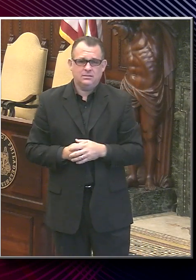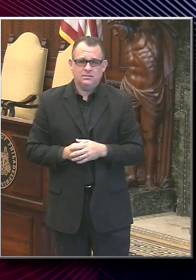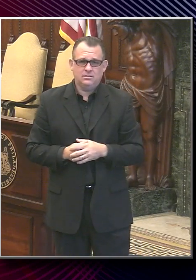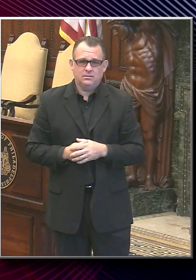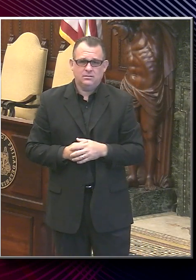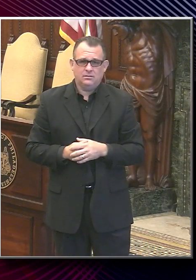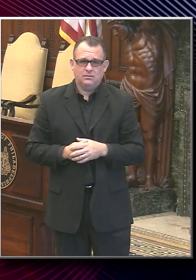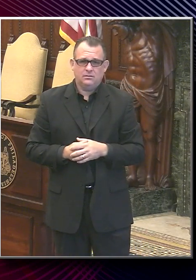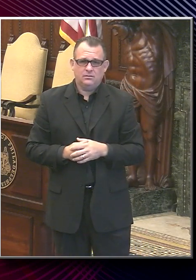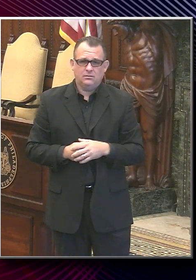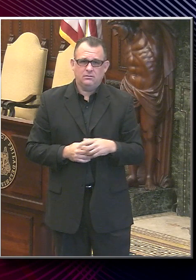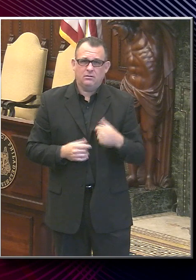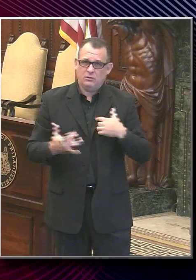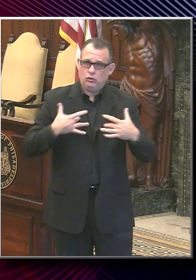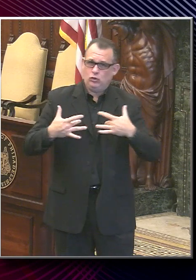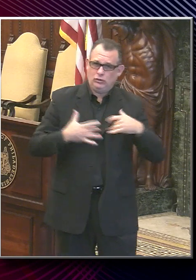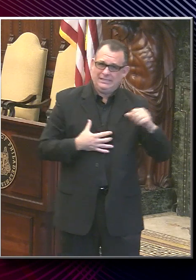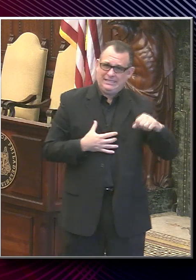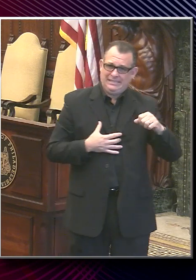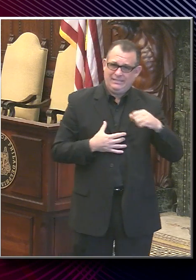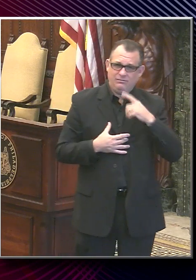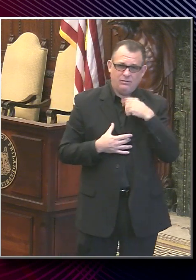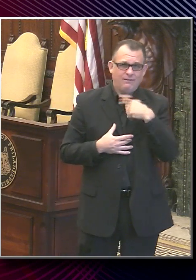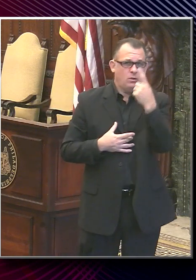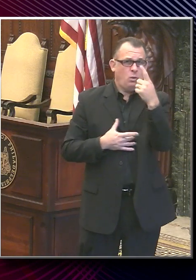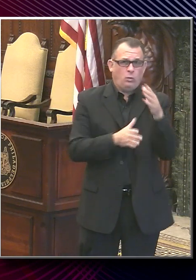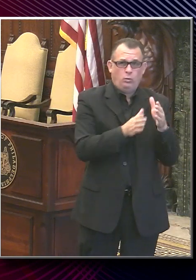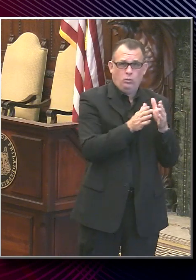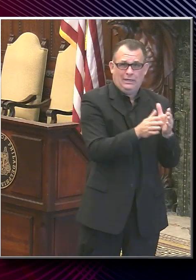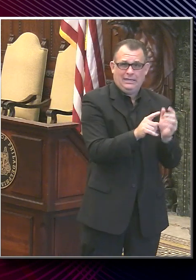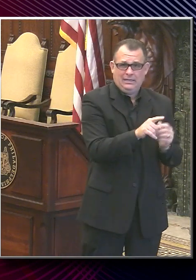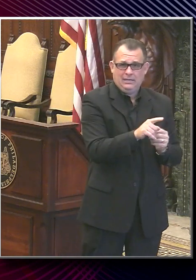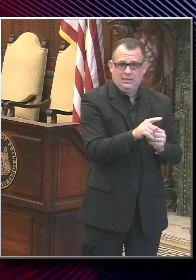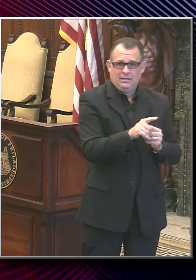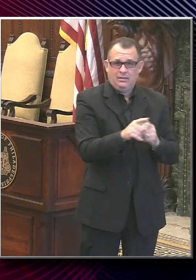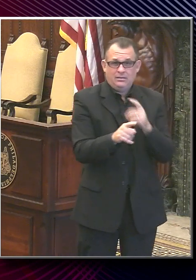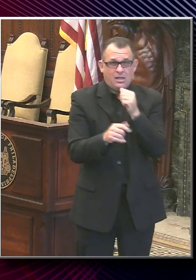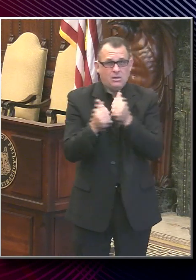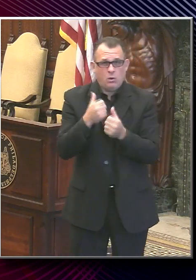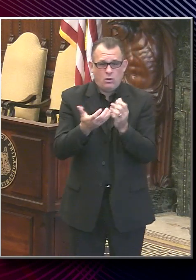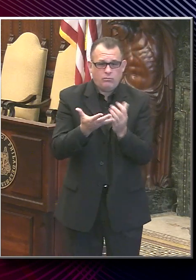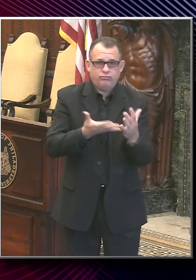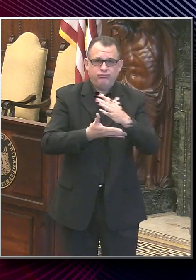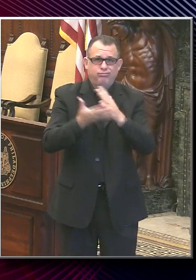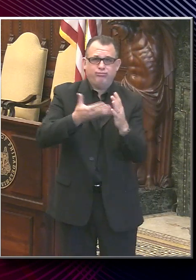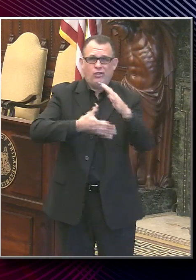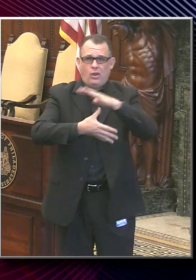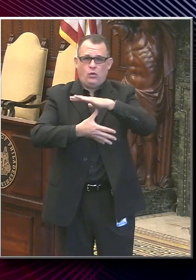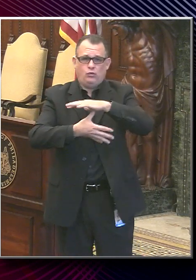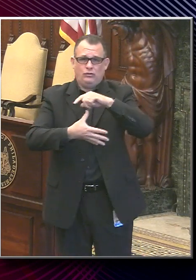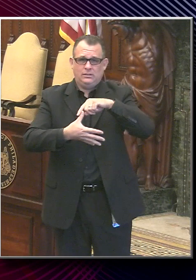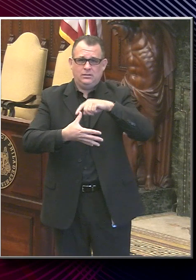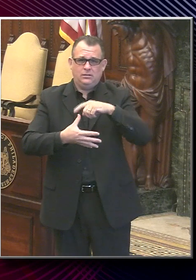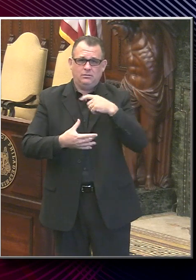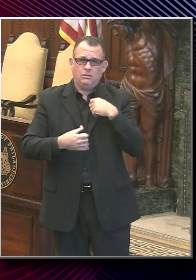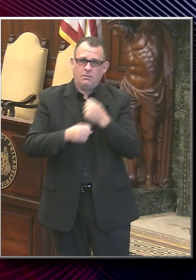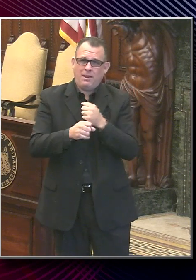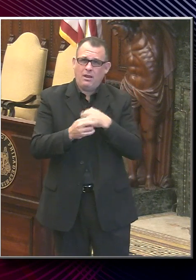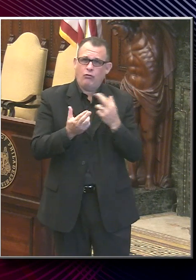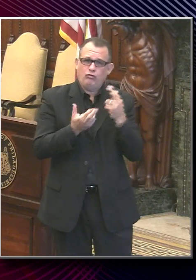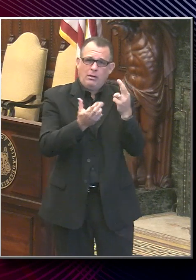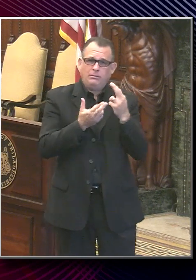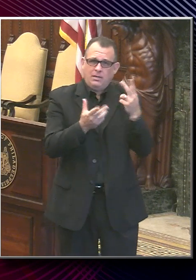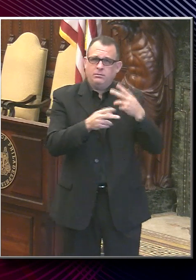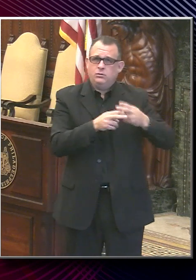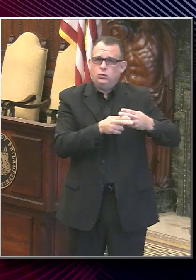the possibility that that is one mode, even if not the predominant mode of transmission, we're probably going to be making some recommendations soon that